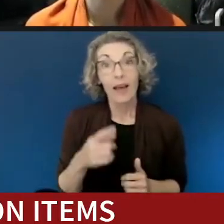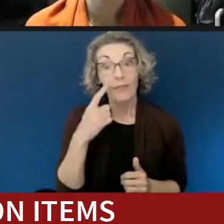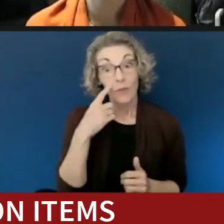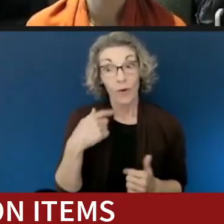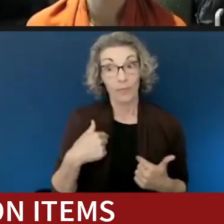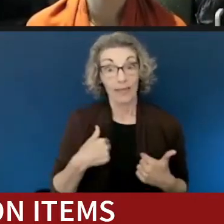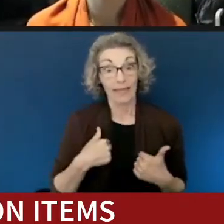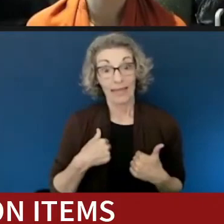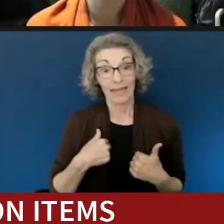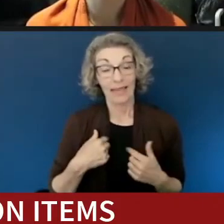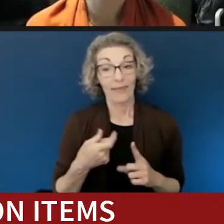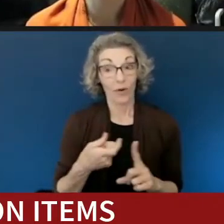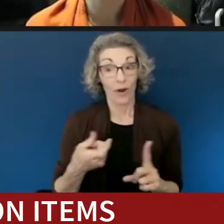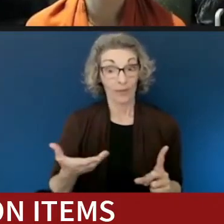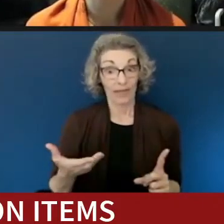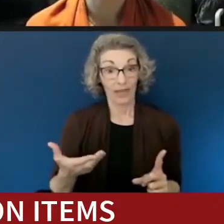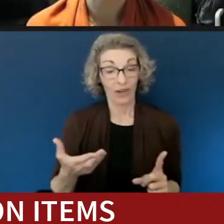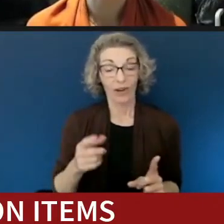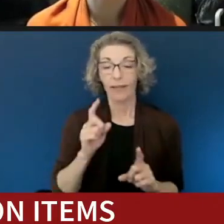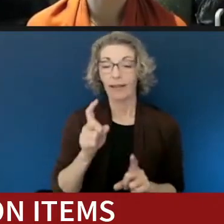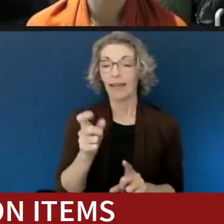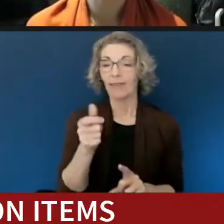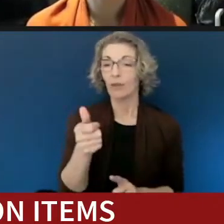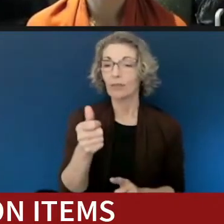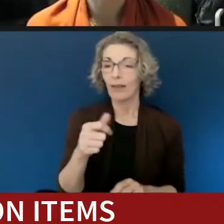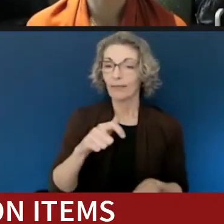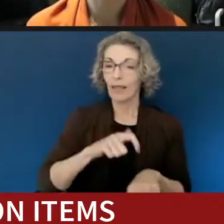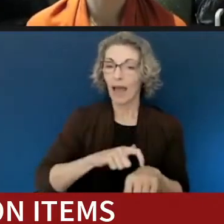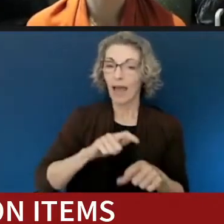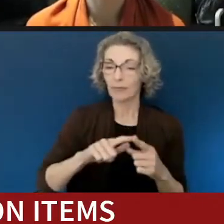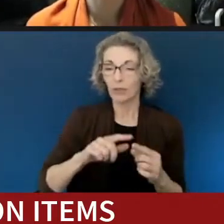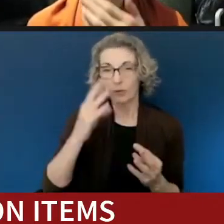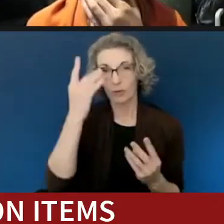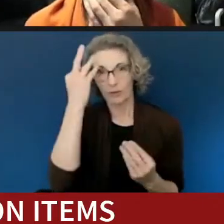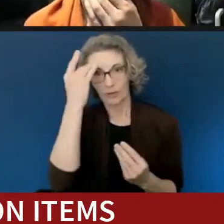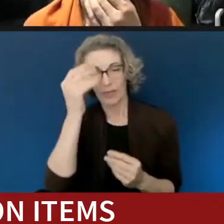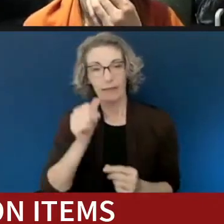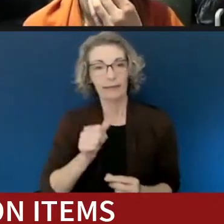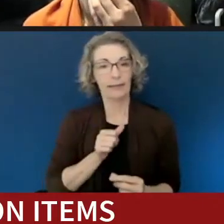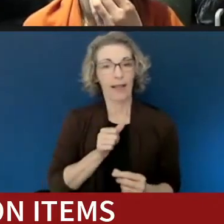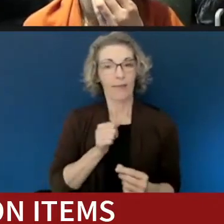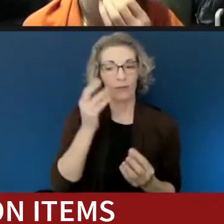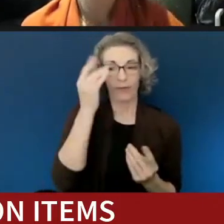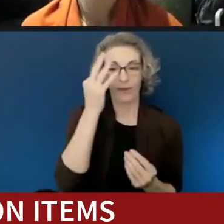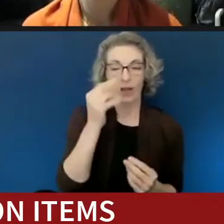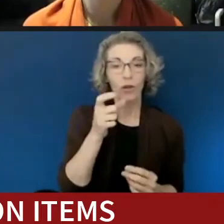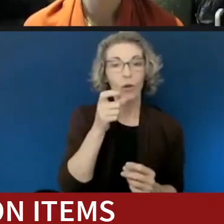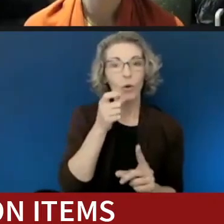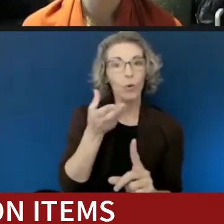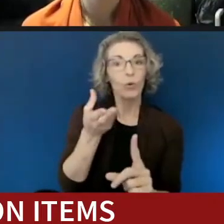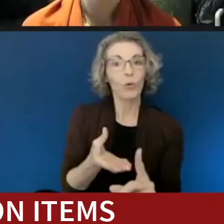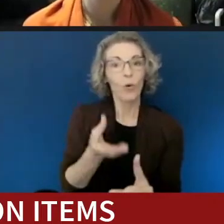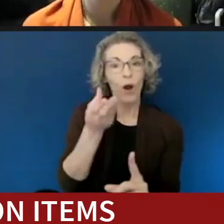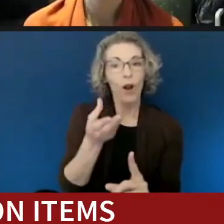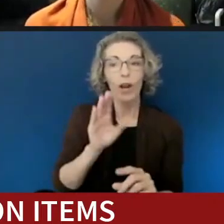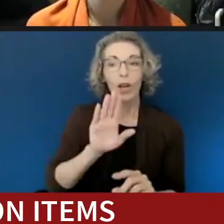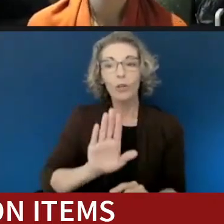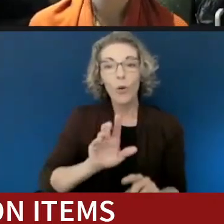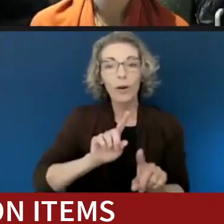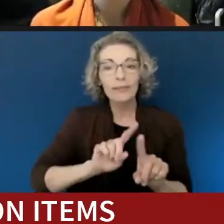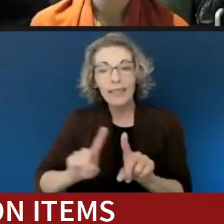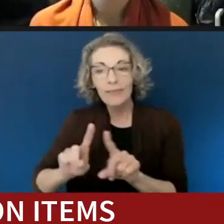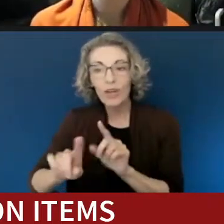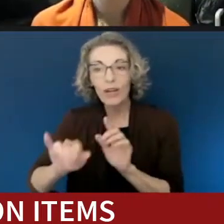are giving yourself time for self-reflection of who you are, the various identities that you hold, and how you want those identities to